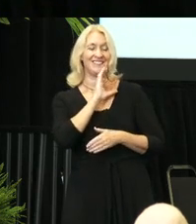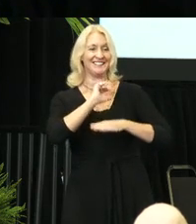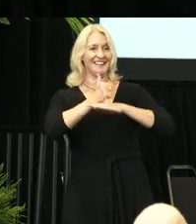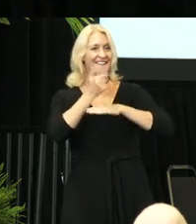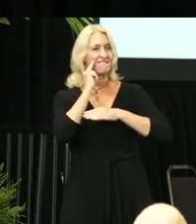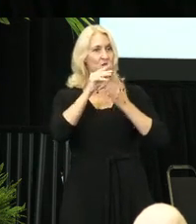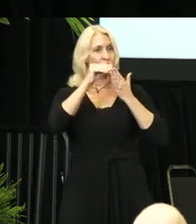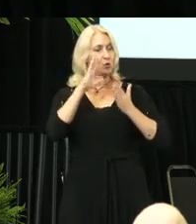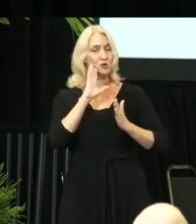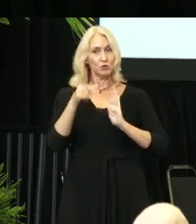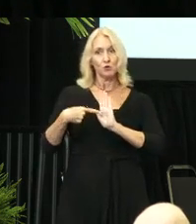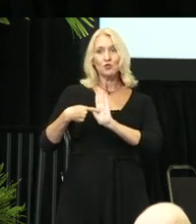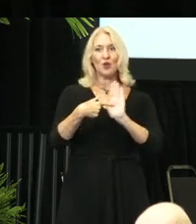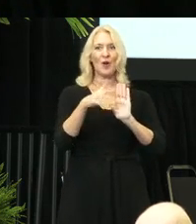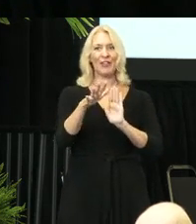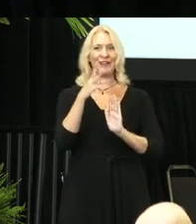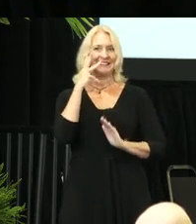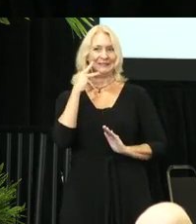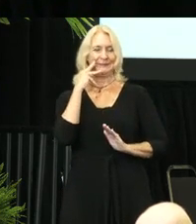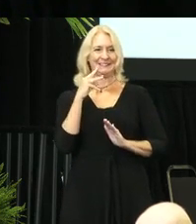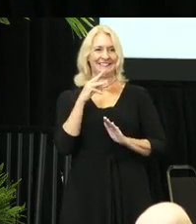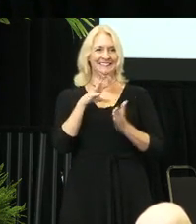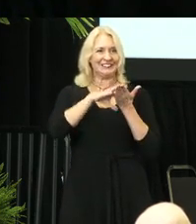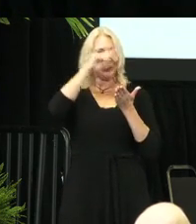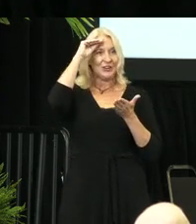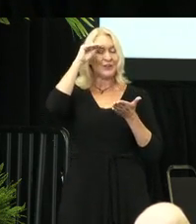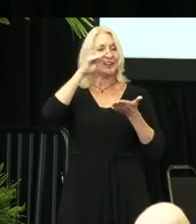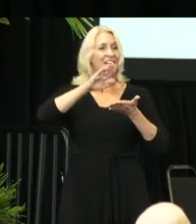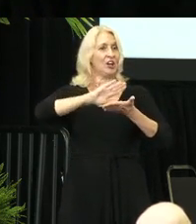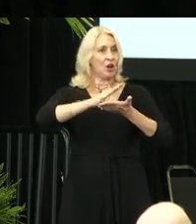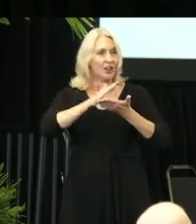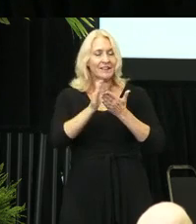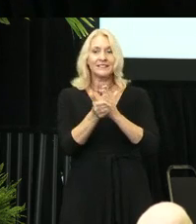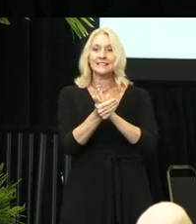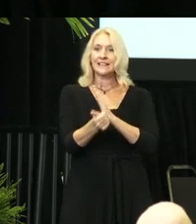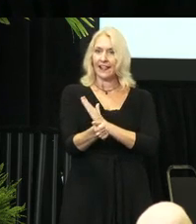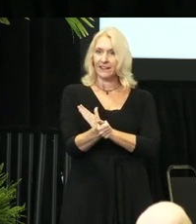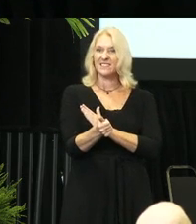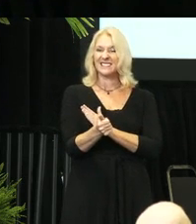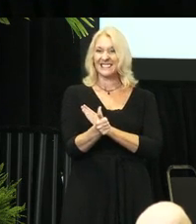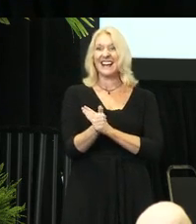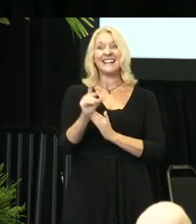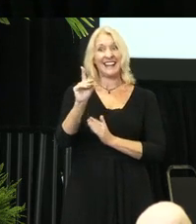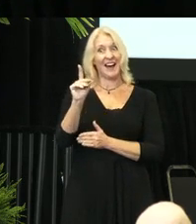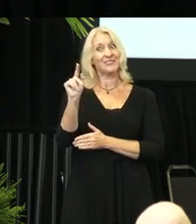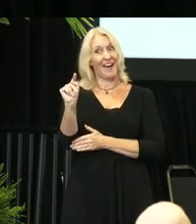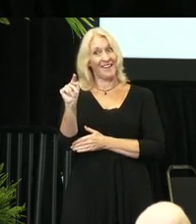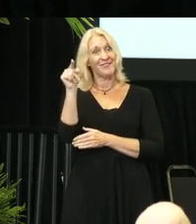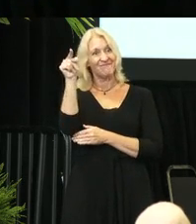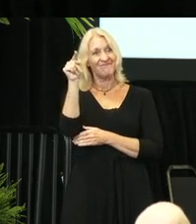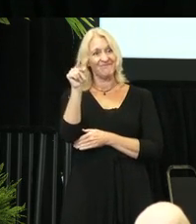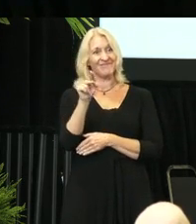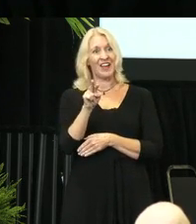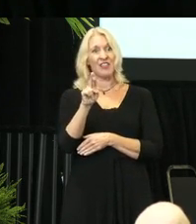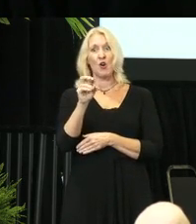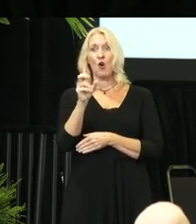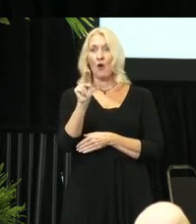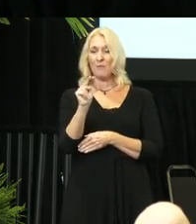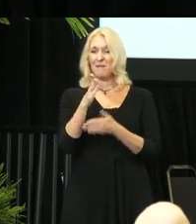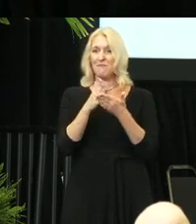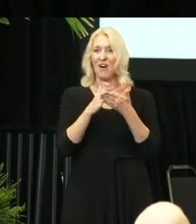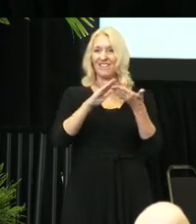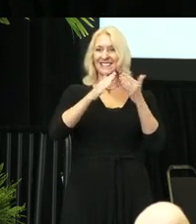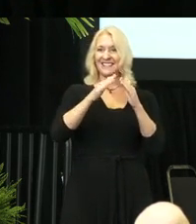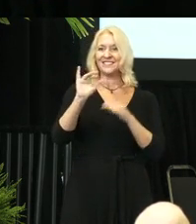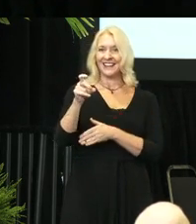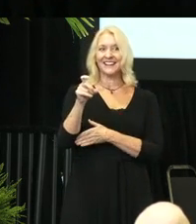It means having a center for civic engagement downtown in the urban core of our city. It means bringing to